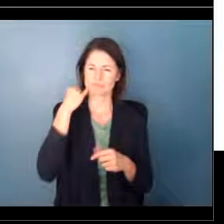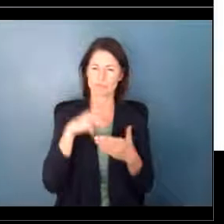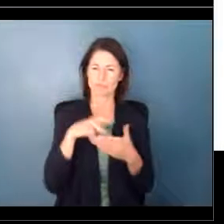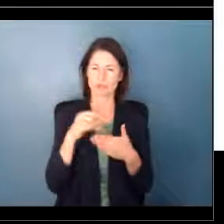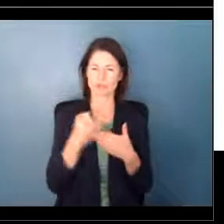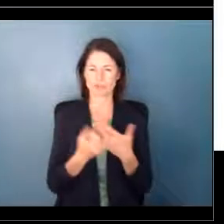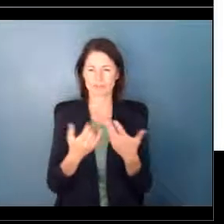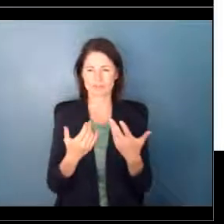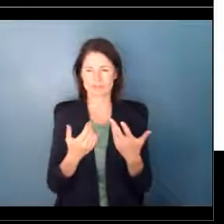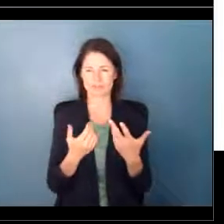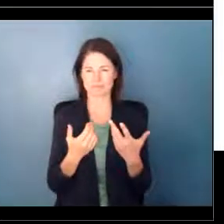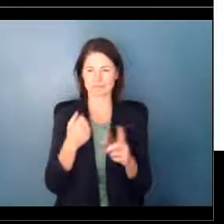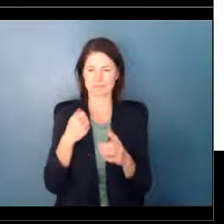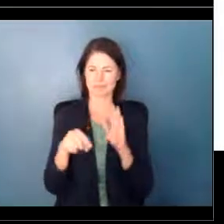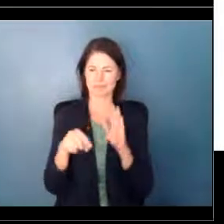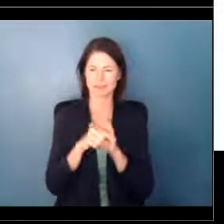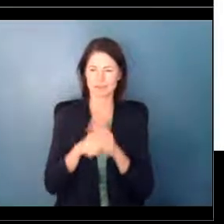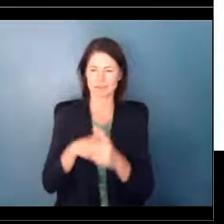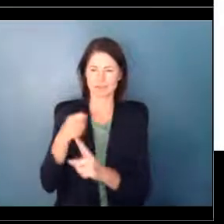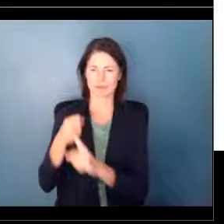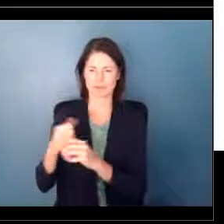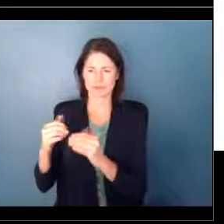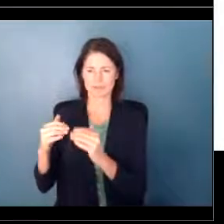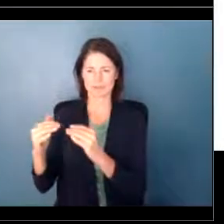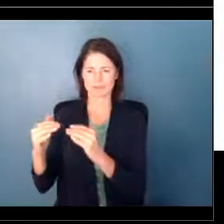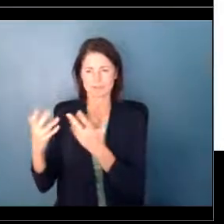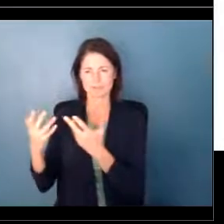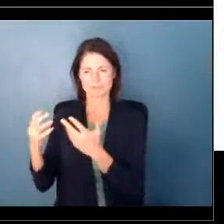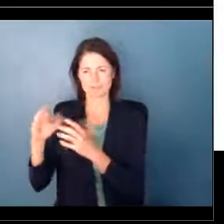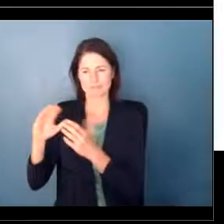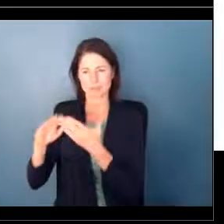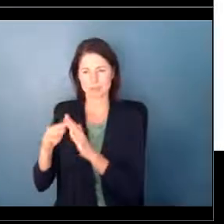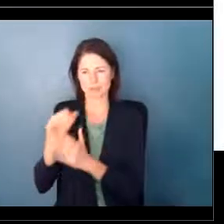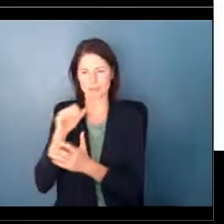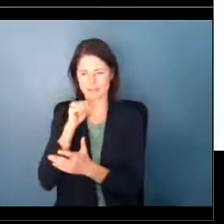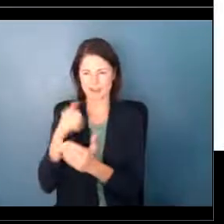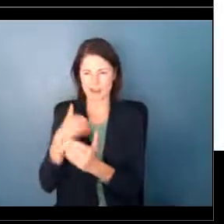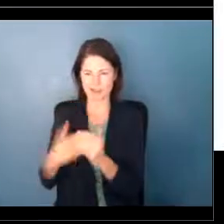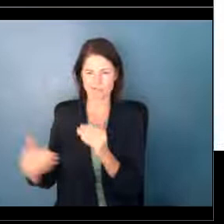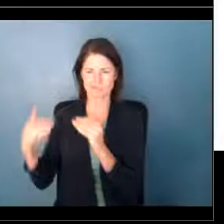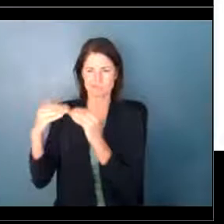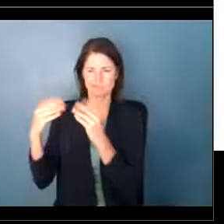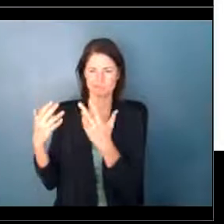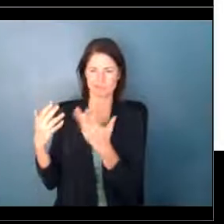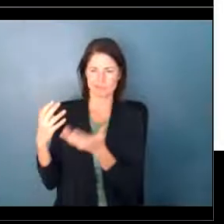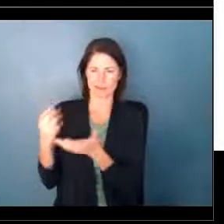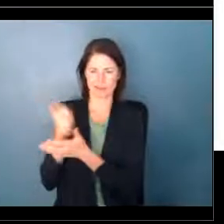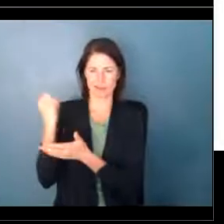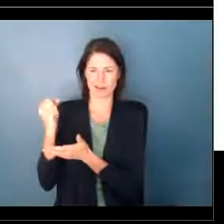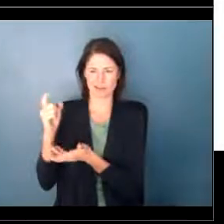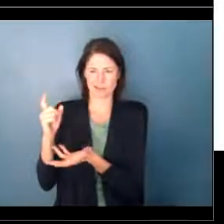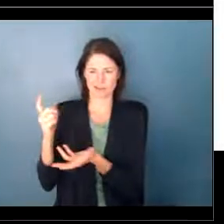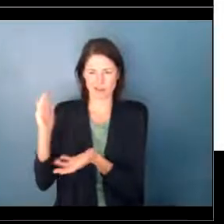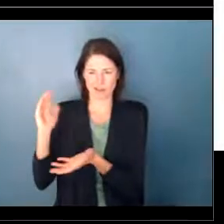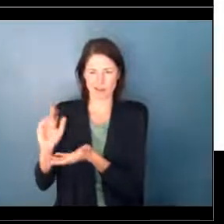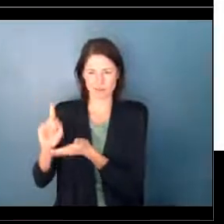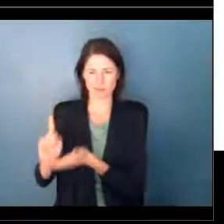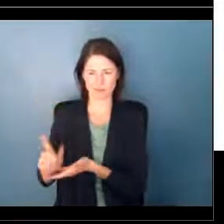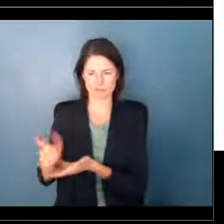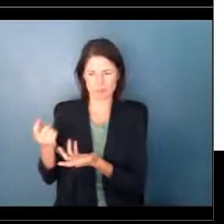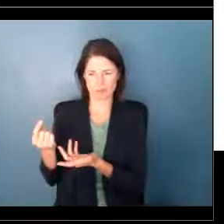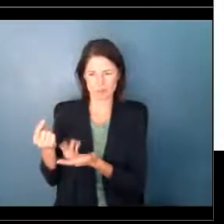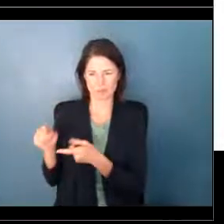has negative impacts on a disadvantaged community. And so I'll talk a little bit more about that later in my